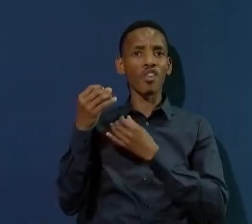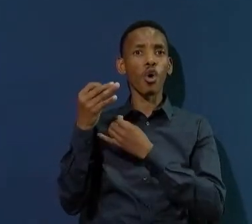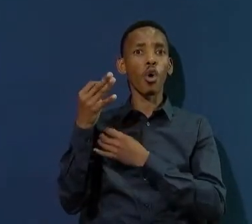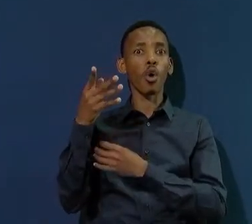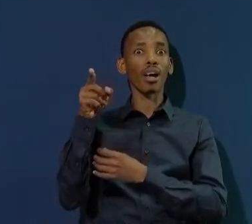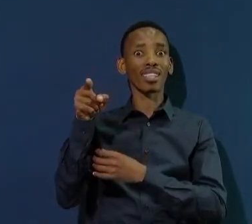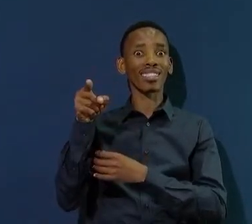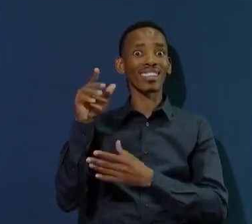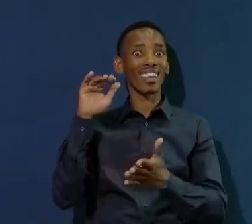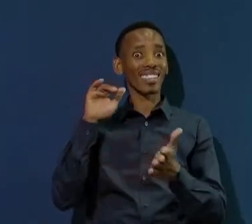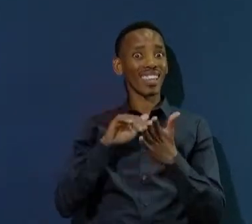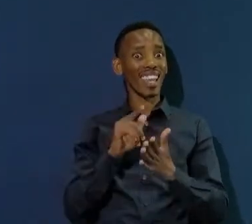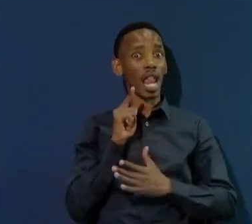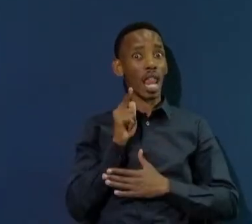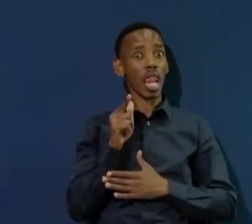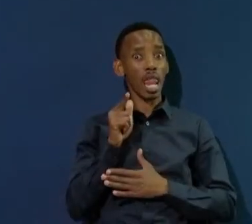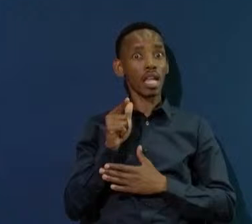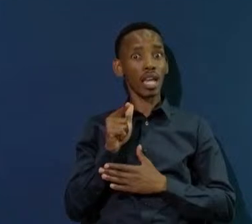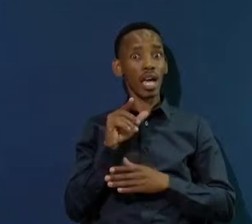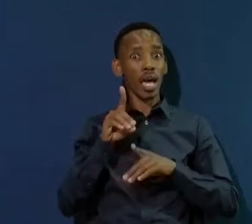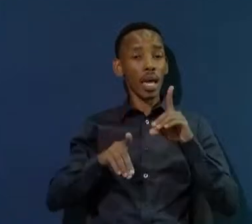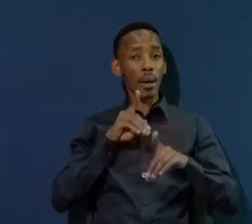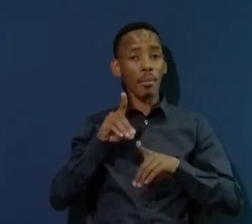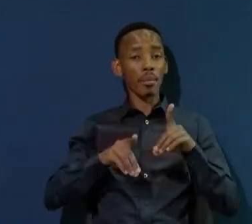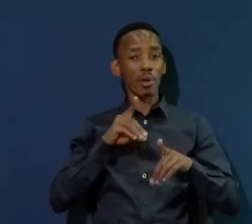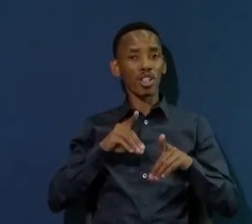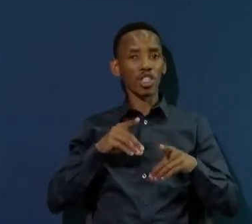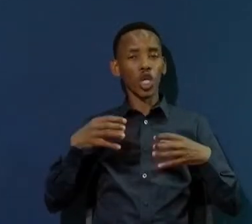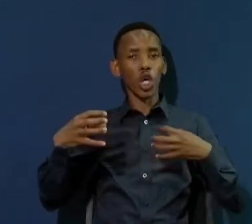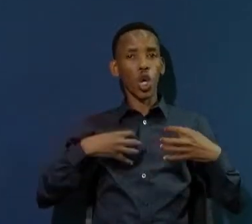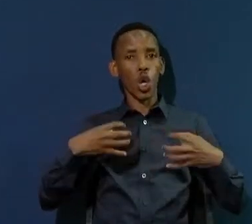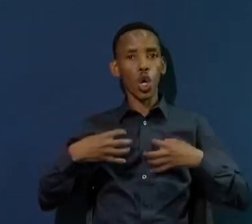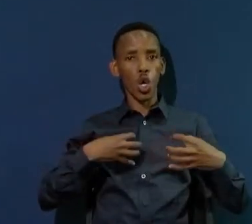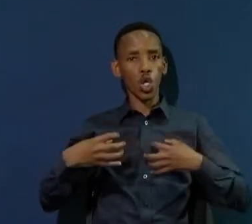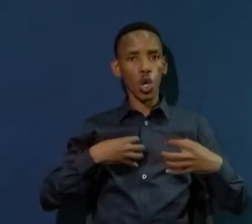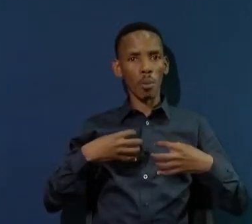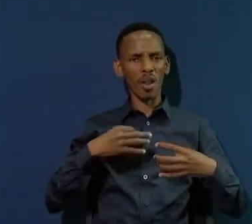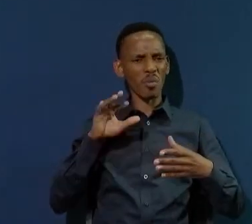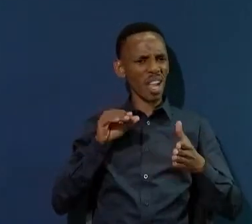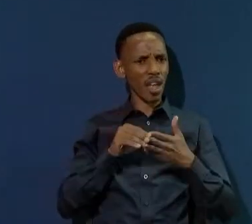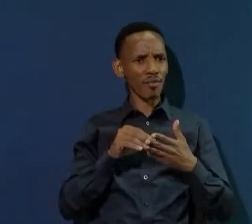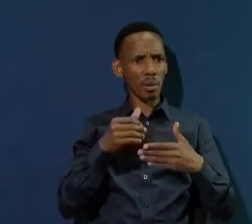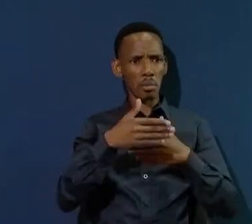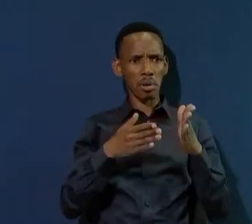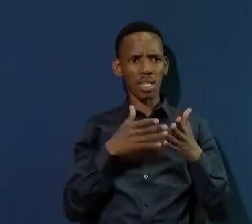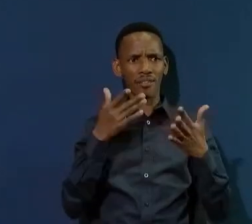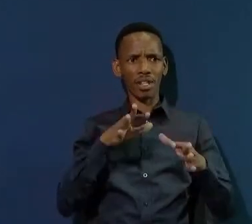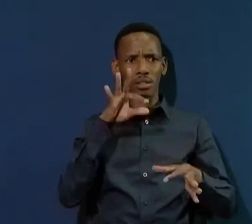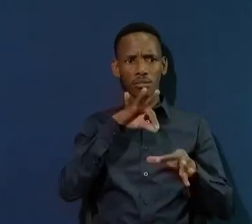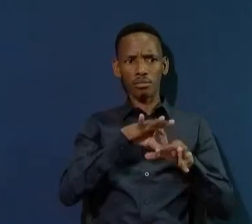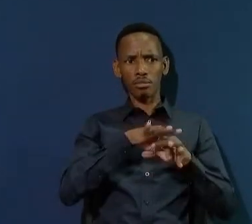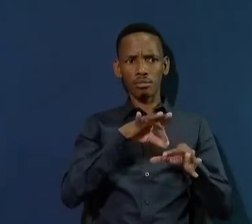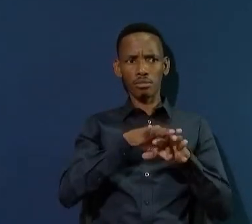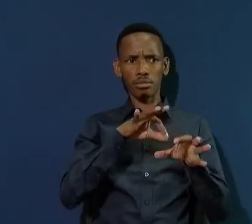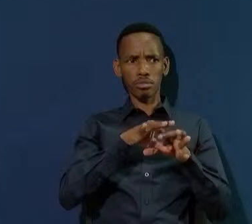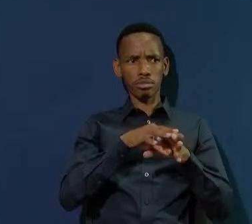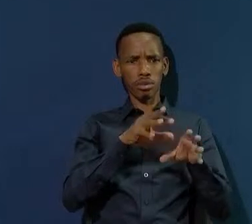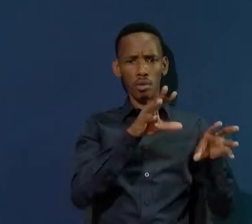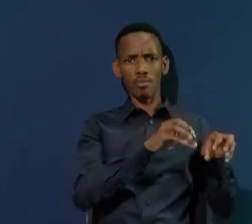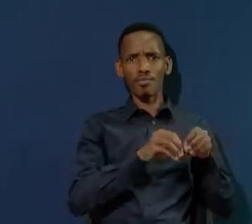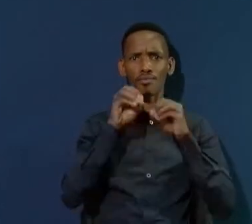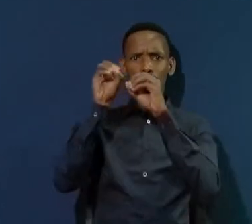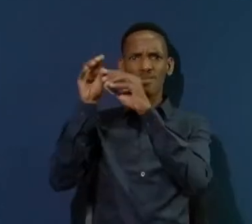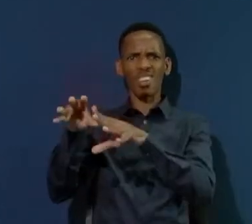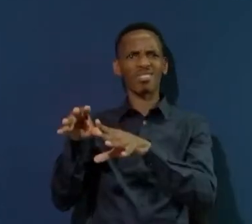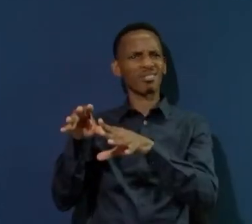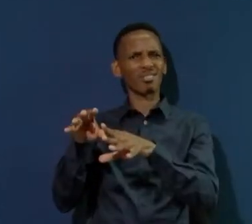one ba re dikoloi tsa batlhophisi di a ba sia jaanong ga ba itse se diragalang mo tseleng, sone ga se se diragalang mo tseleng. Ga o batla